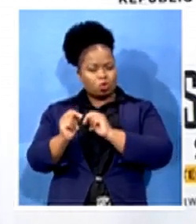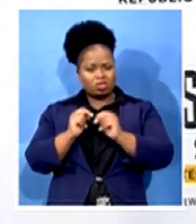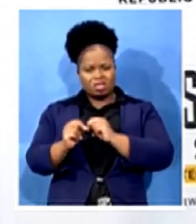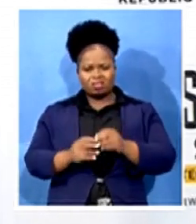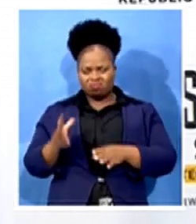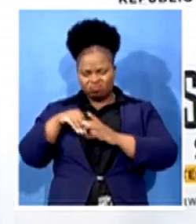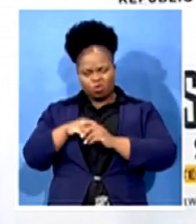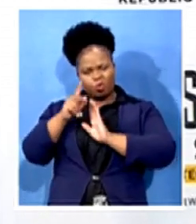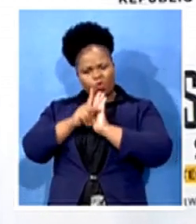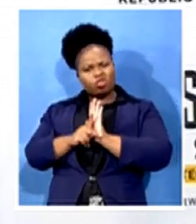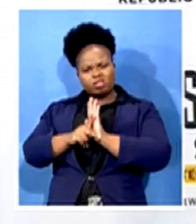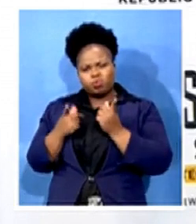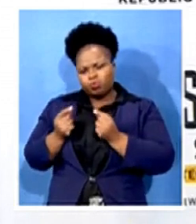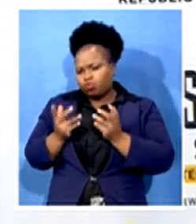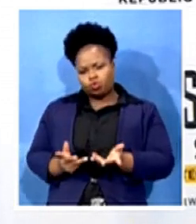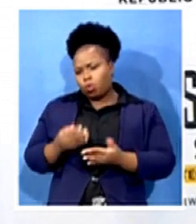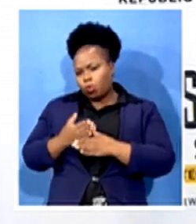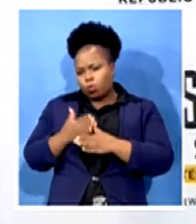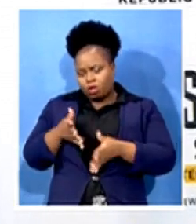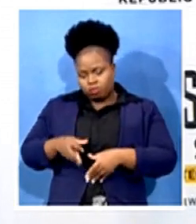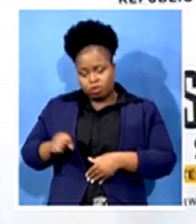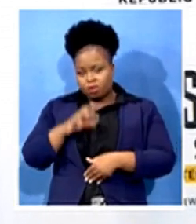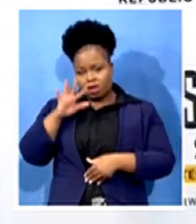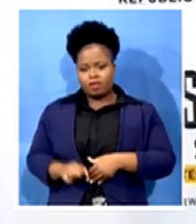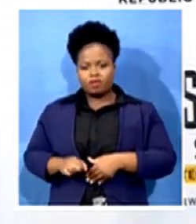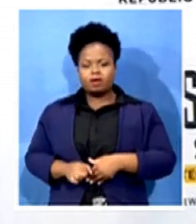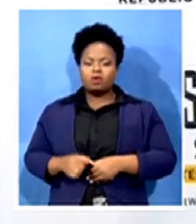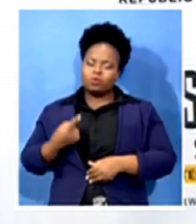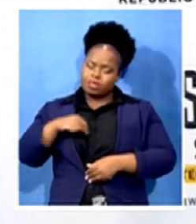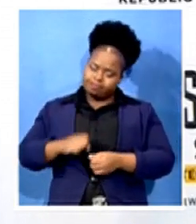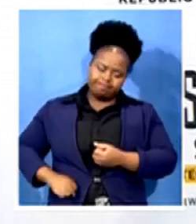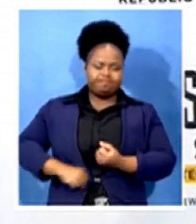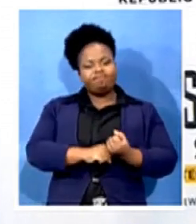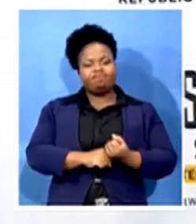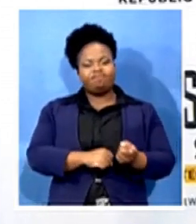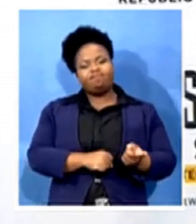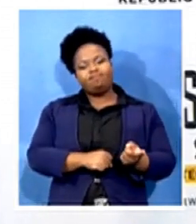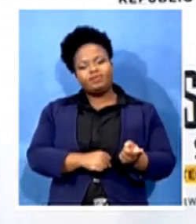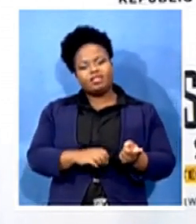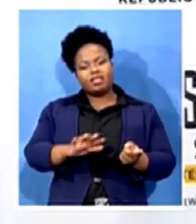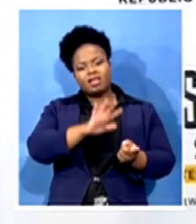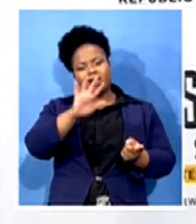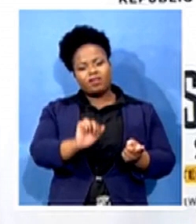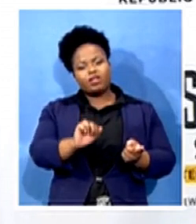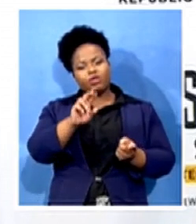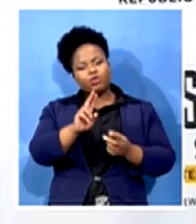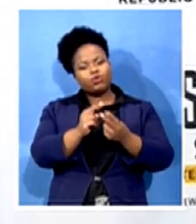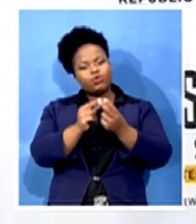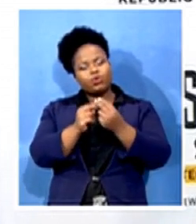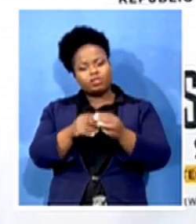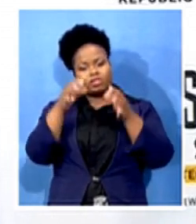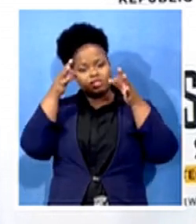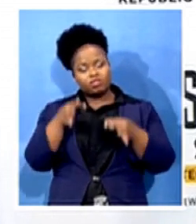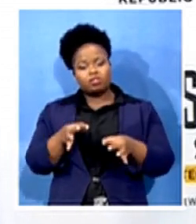as South Africa. We fully supported the African Union's decision that a delegation